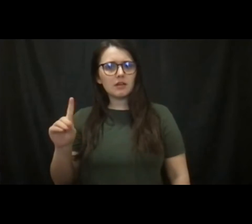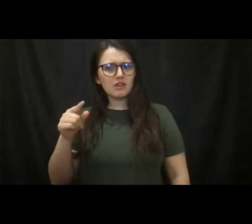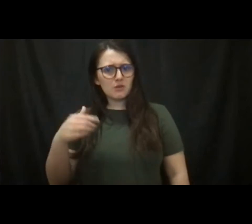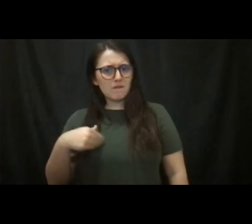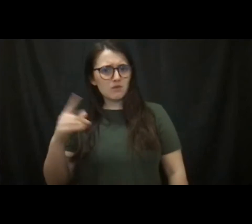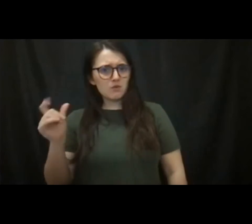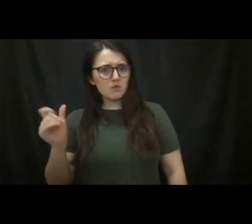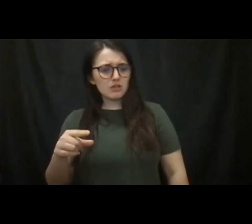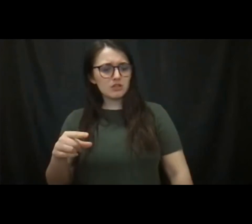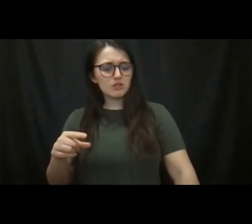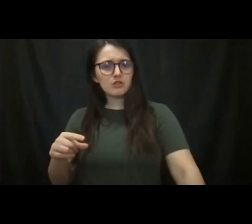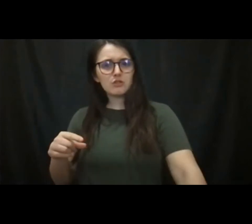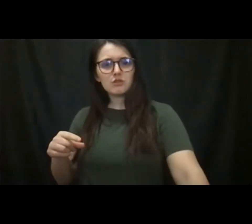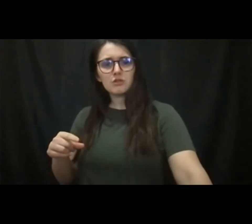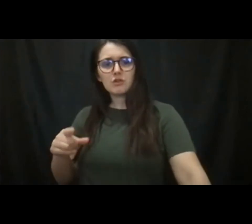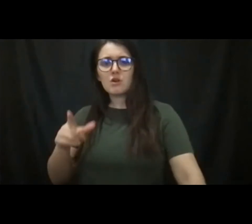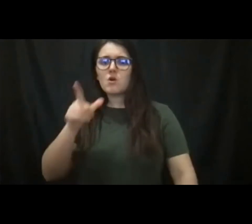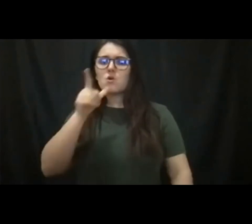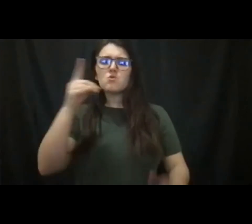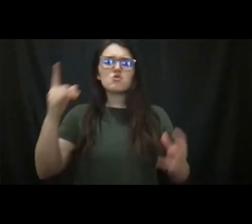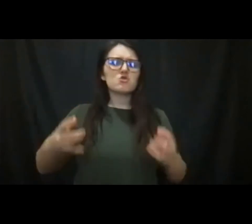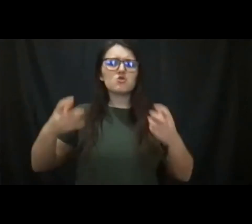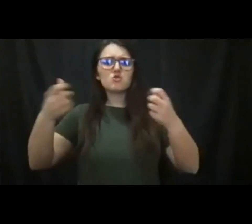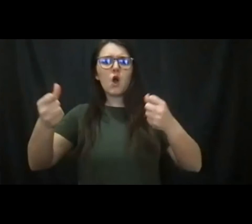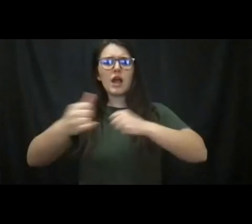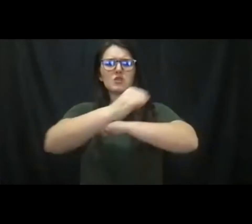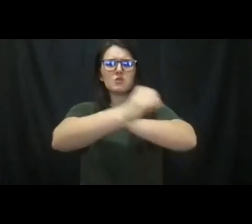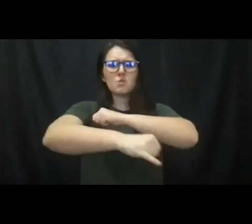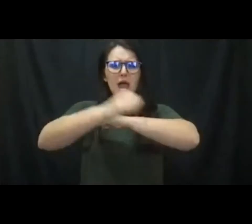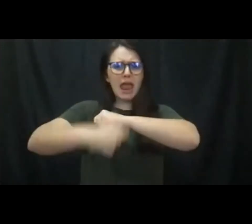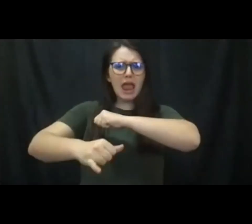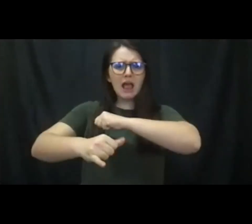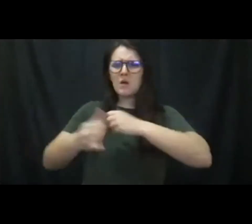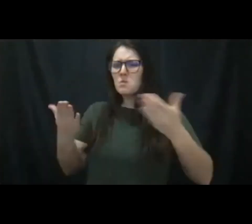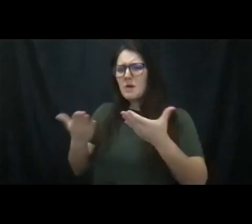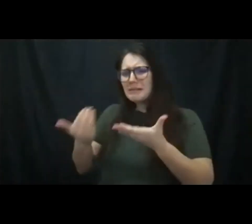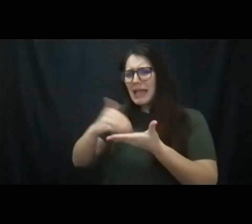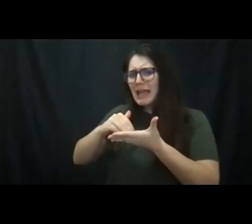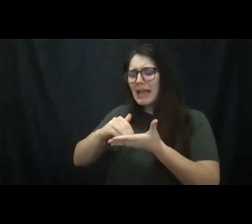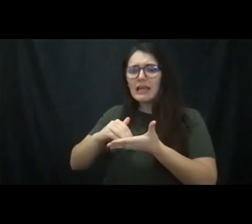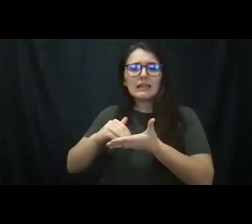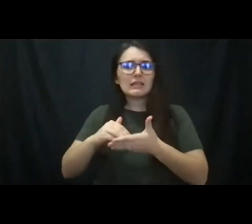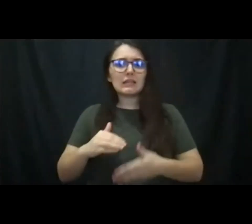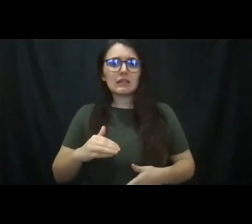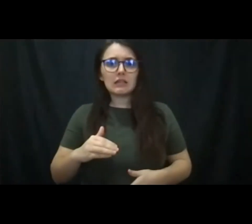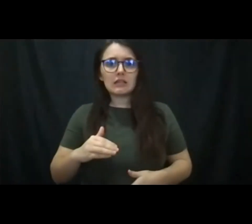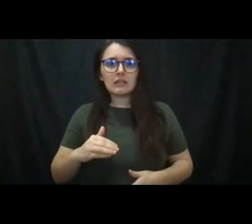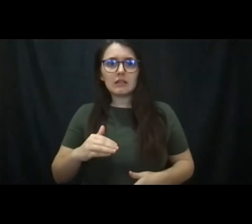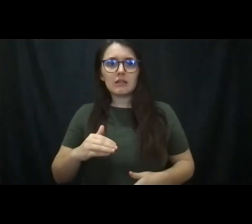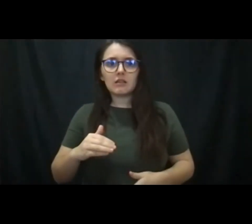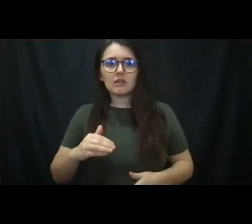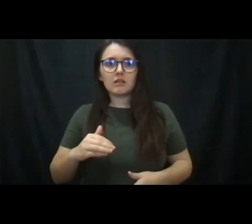Who is the strongest whale? What was the question? Who is the strongest